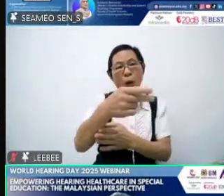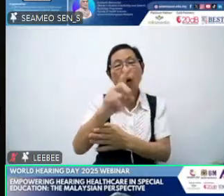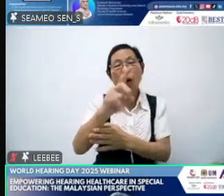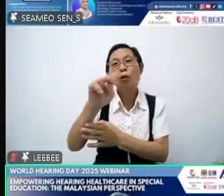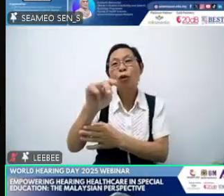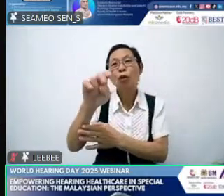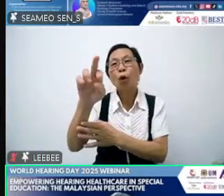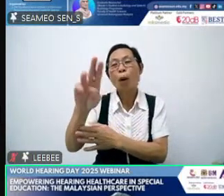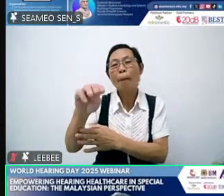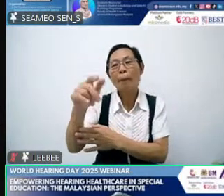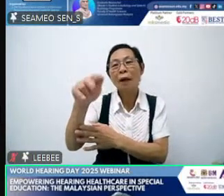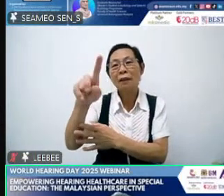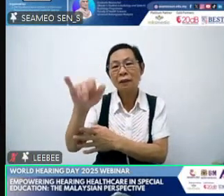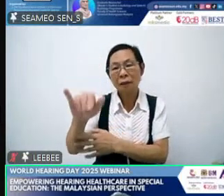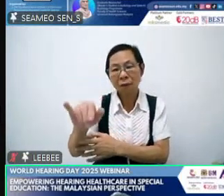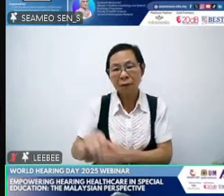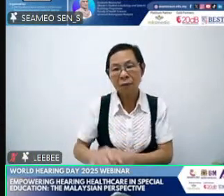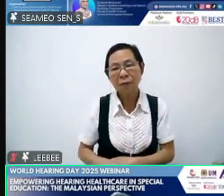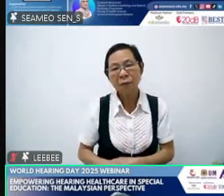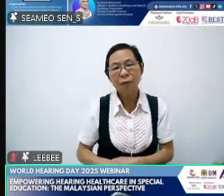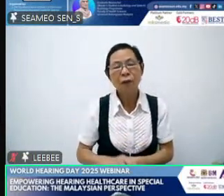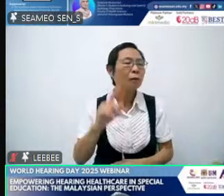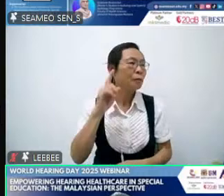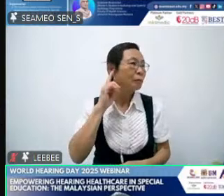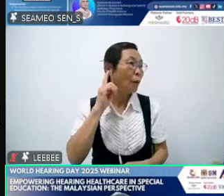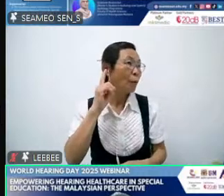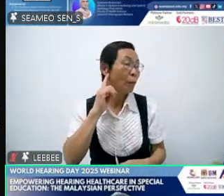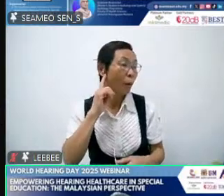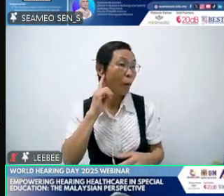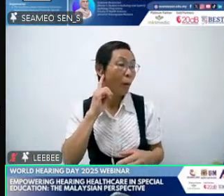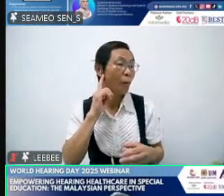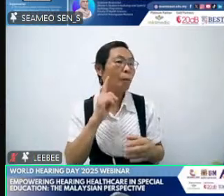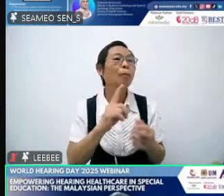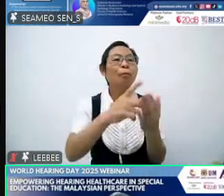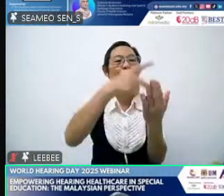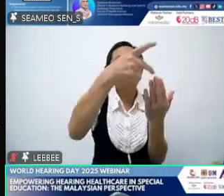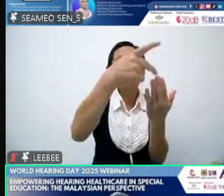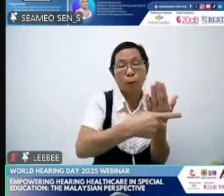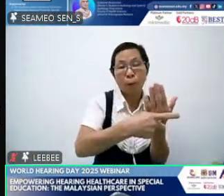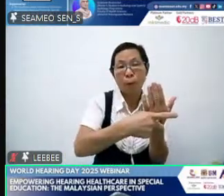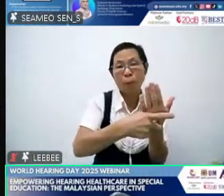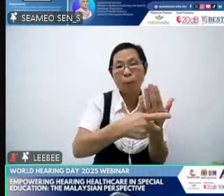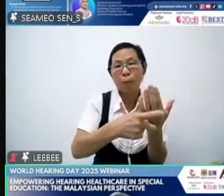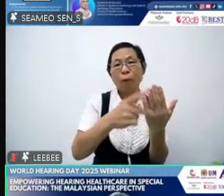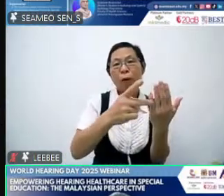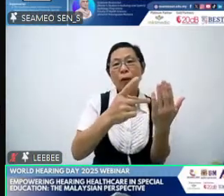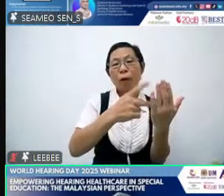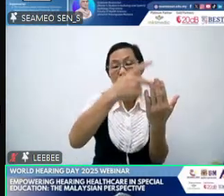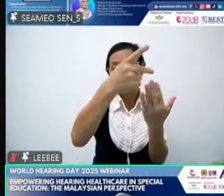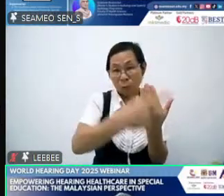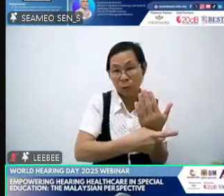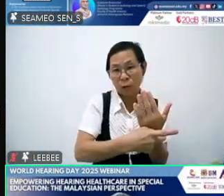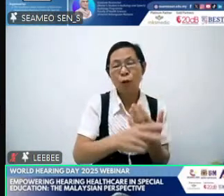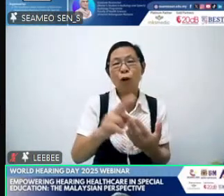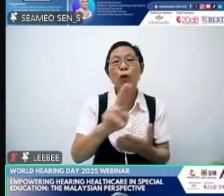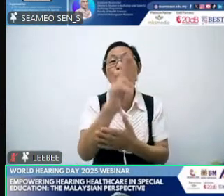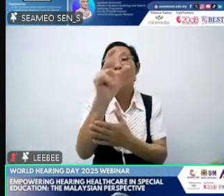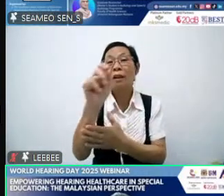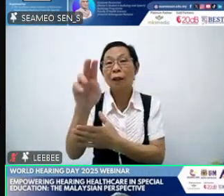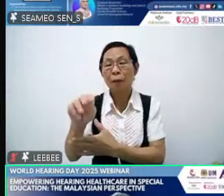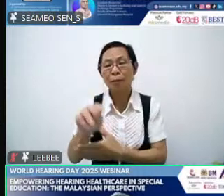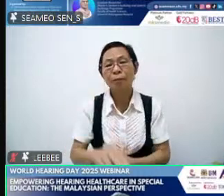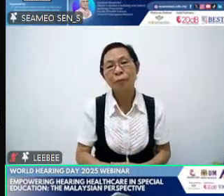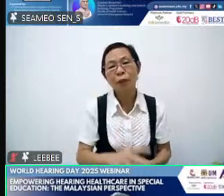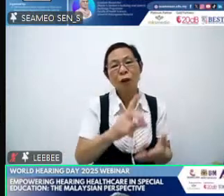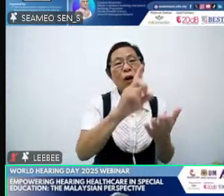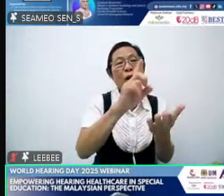Zakaria, Chairman of Audiology Program, School of Health Science, University Science Malaysia. Dr. Muhammad Fazil